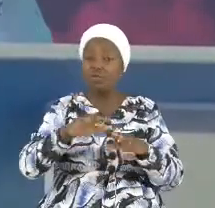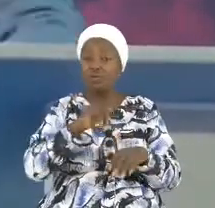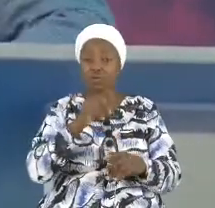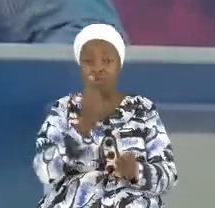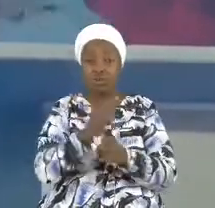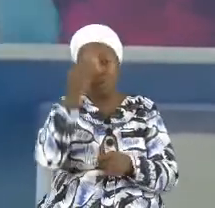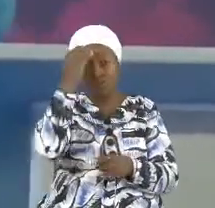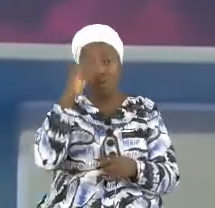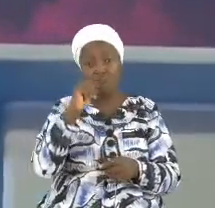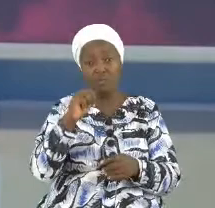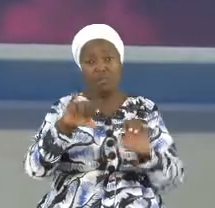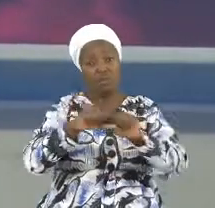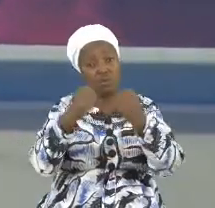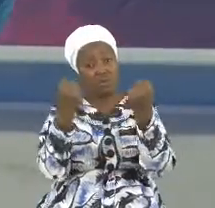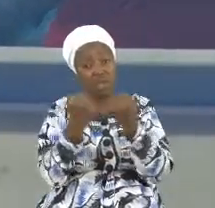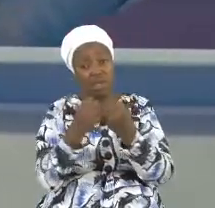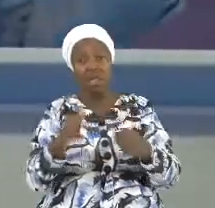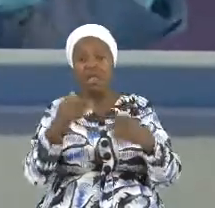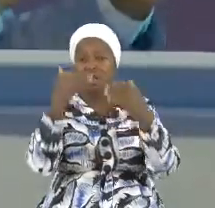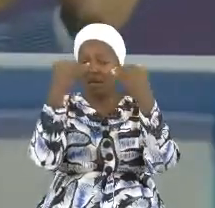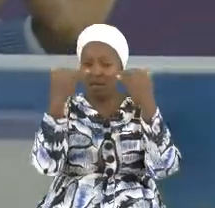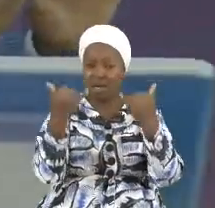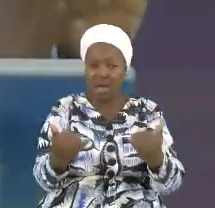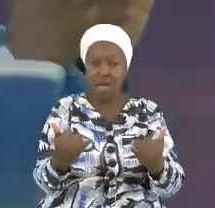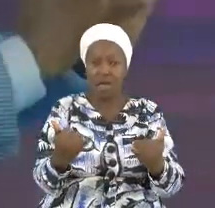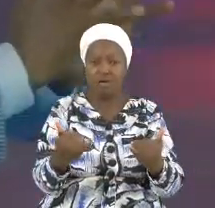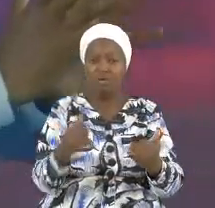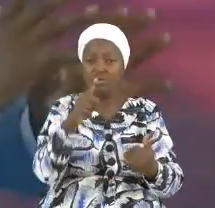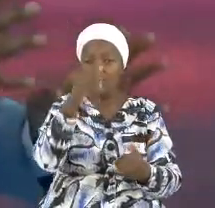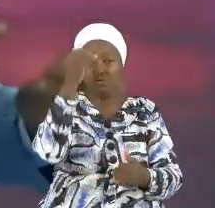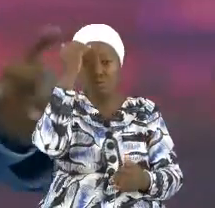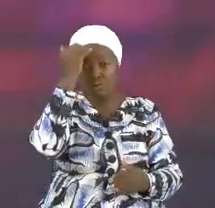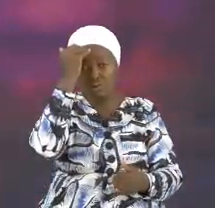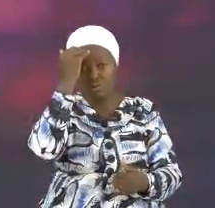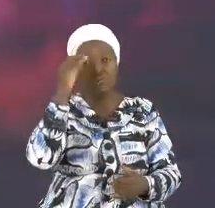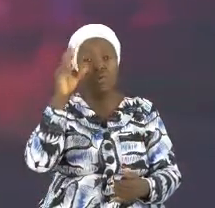socially. Now, you know him